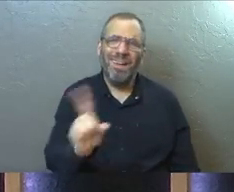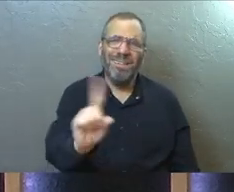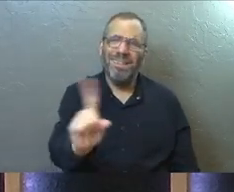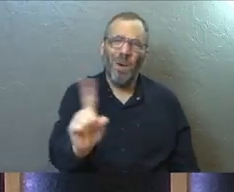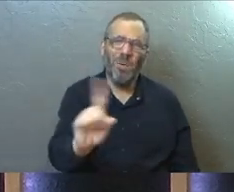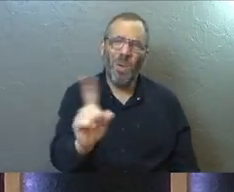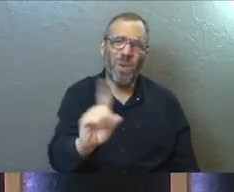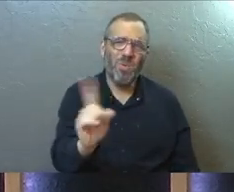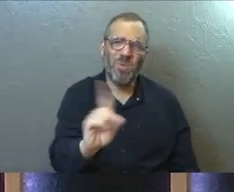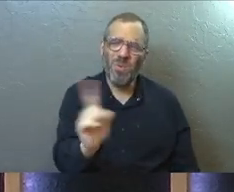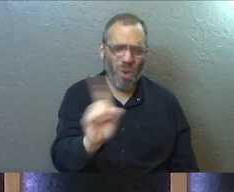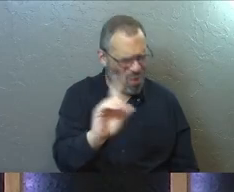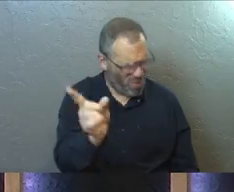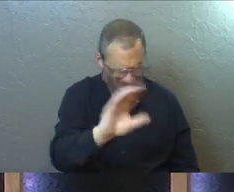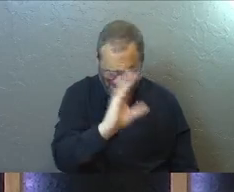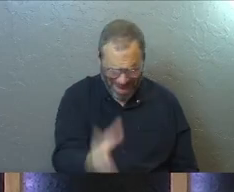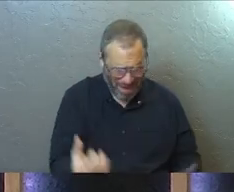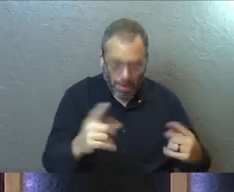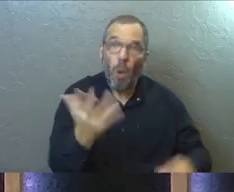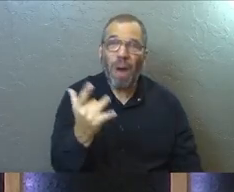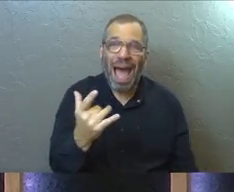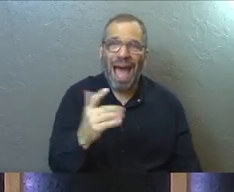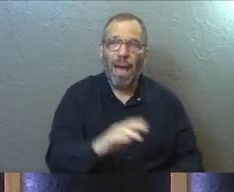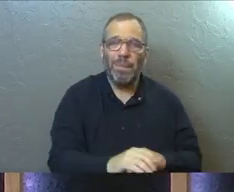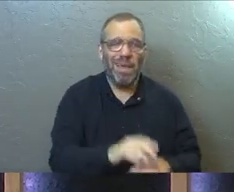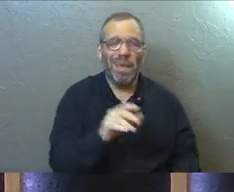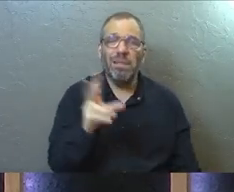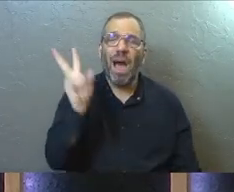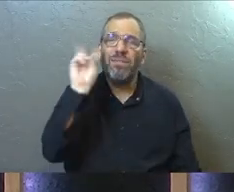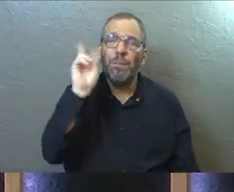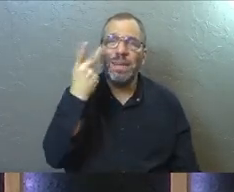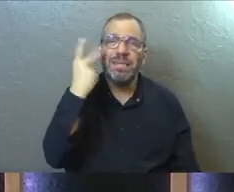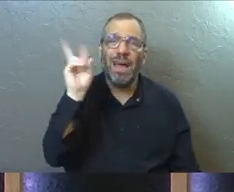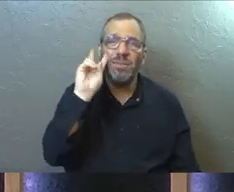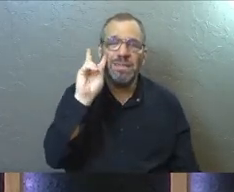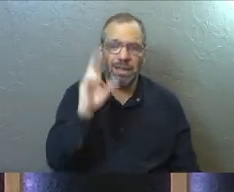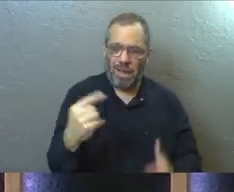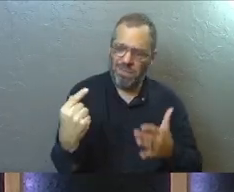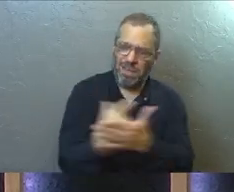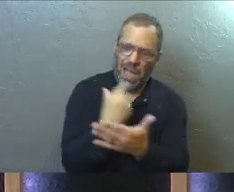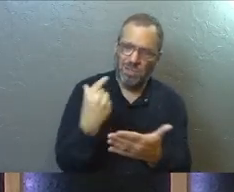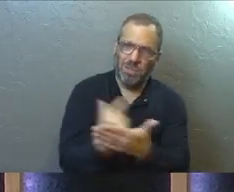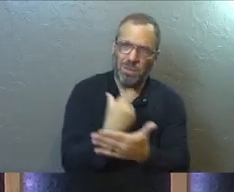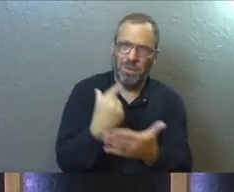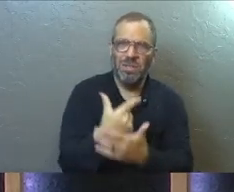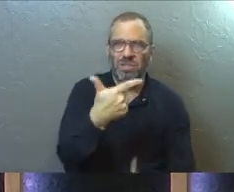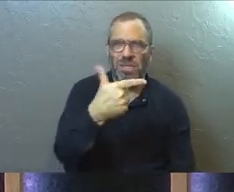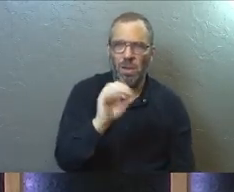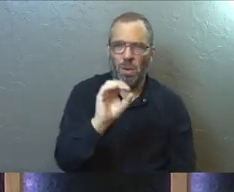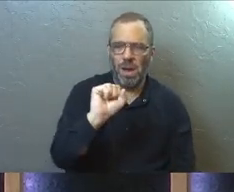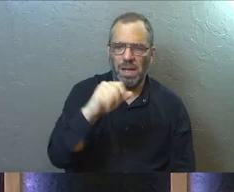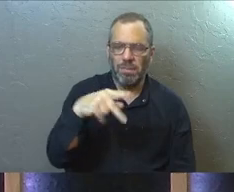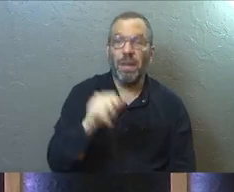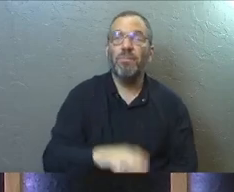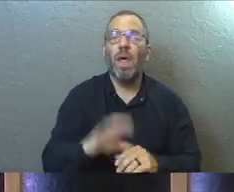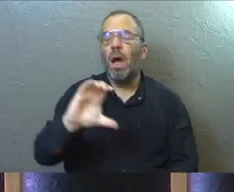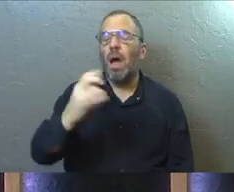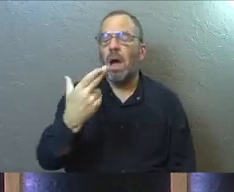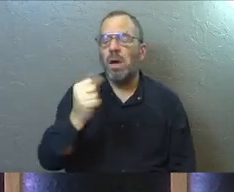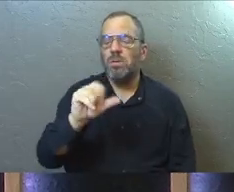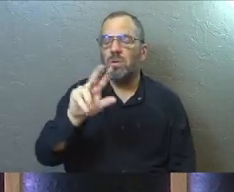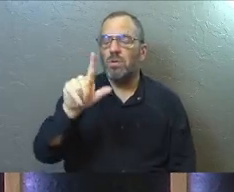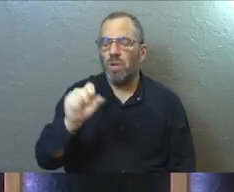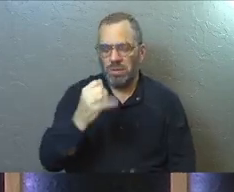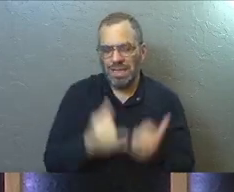happen in the kingdom of God. It's because of a core misunderstanding of the gospel. Charles Spurgeon,